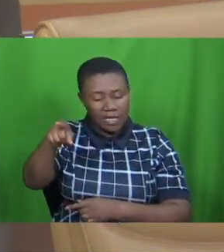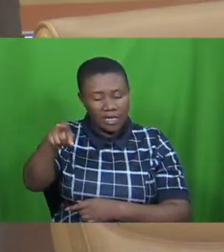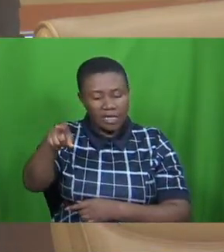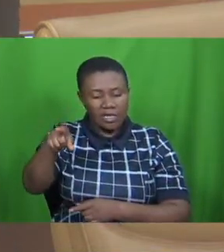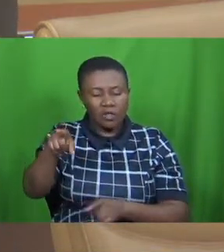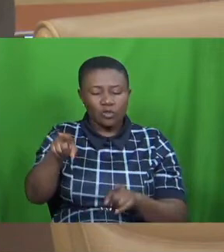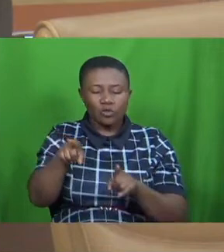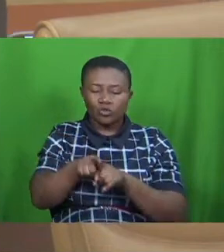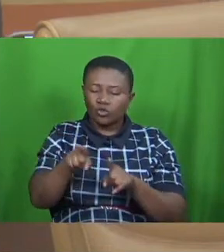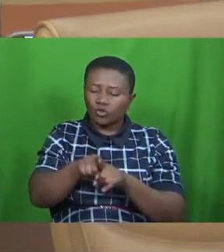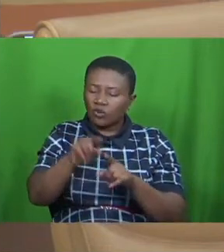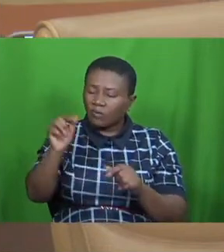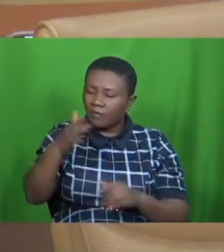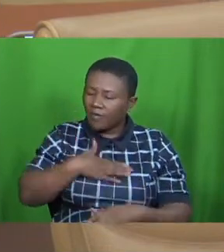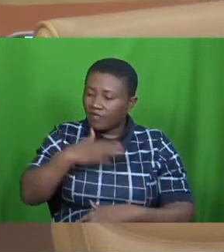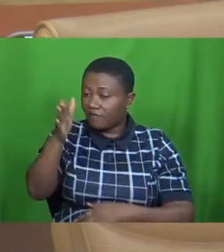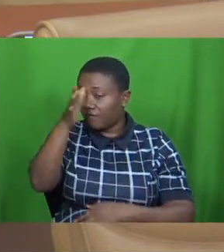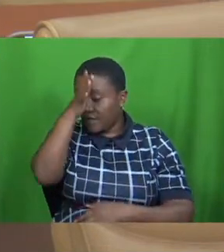he always